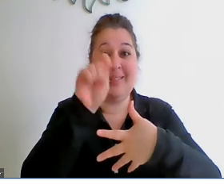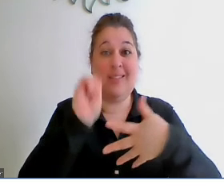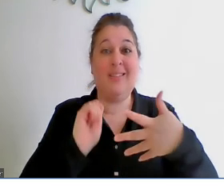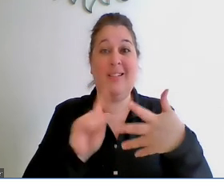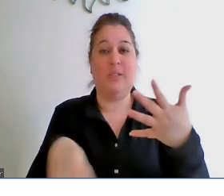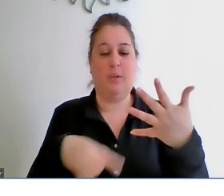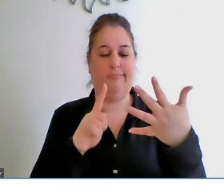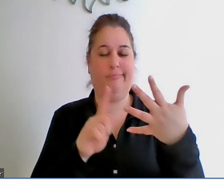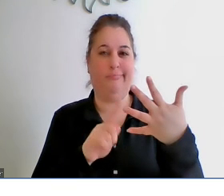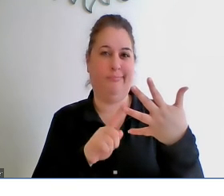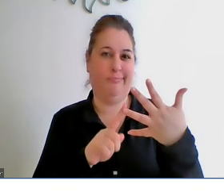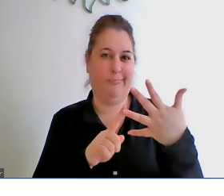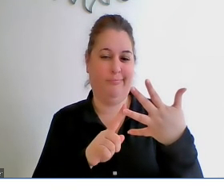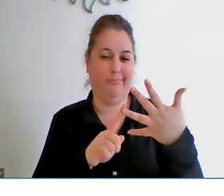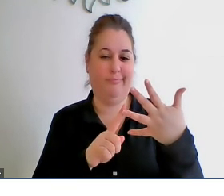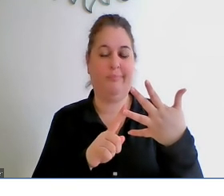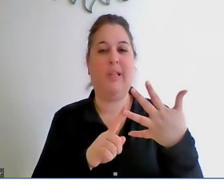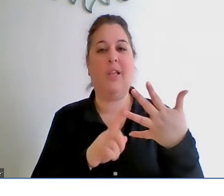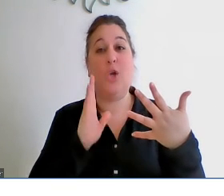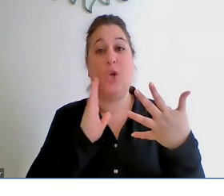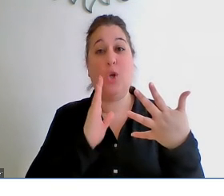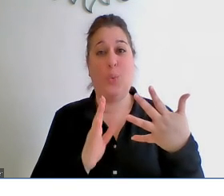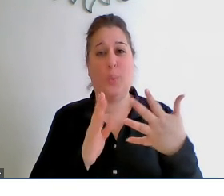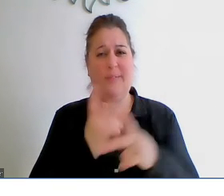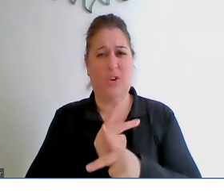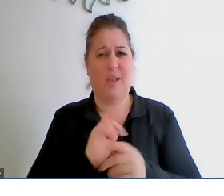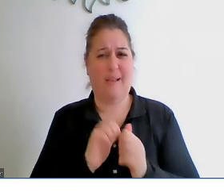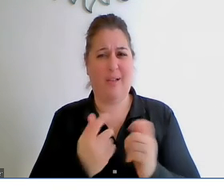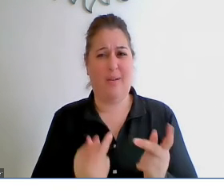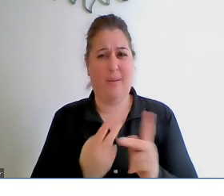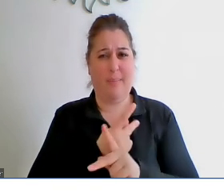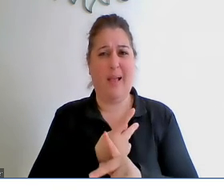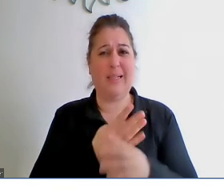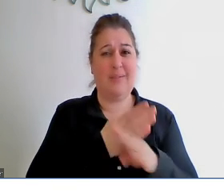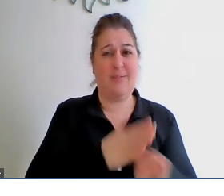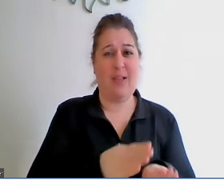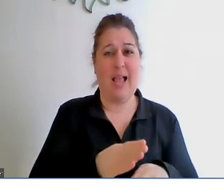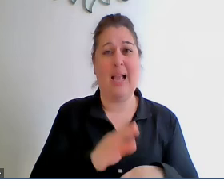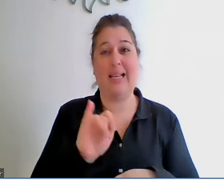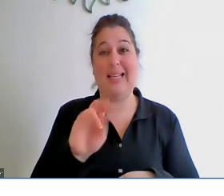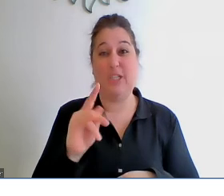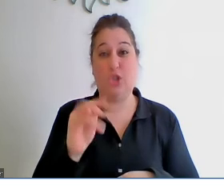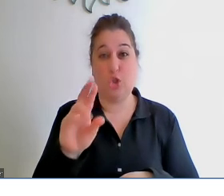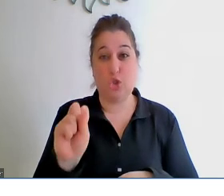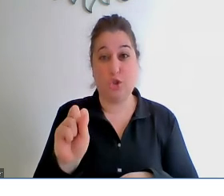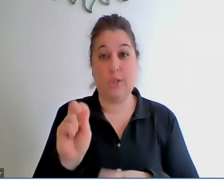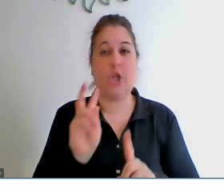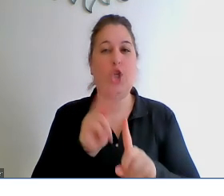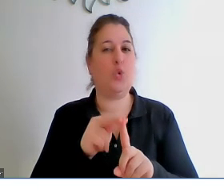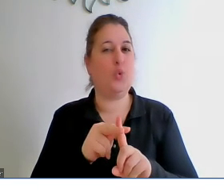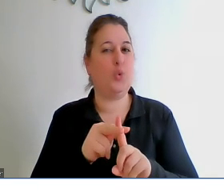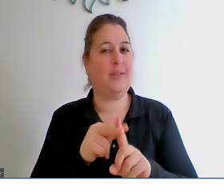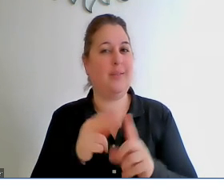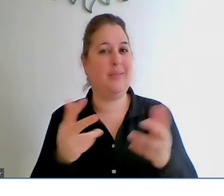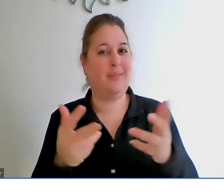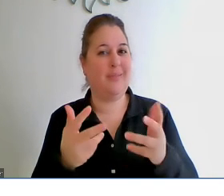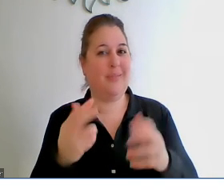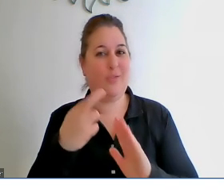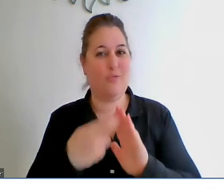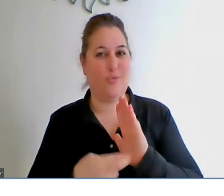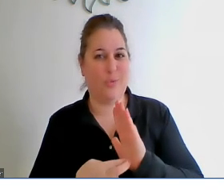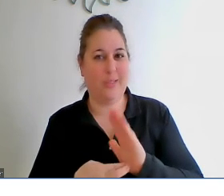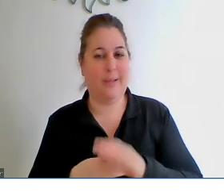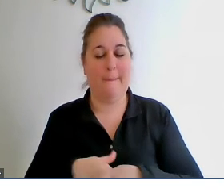look at multiplying and dividing integers using rules. So multiplying